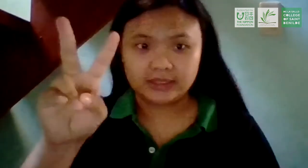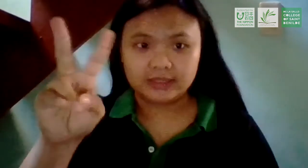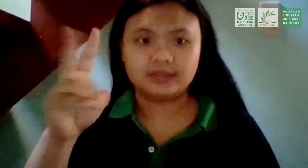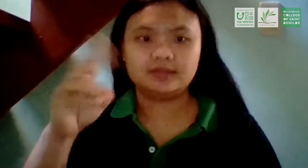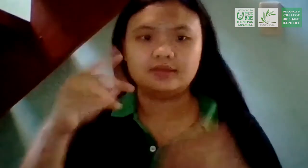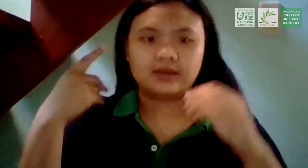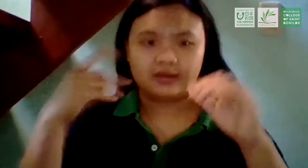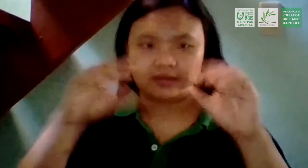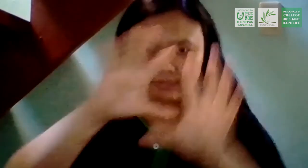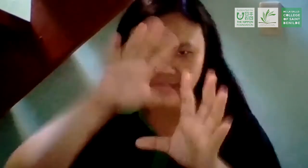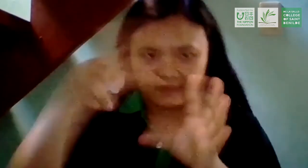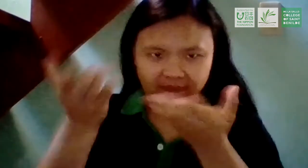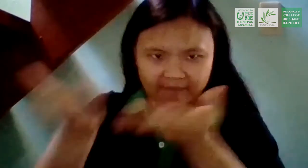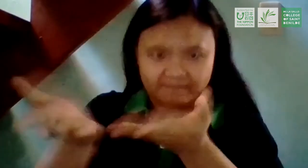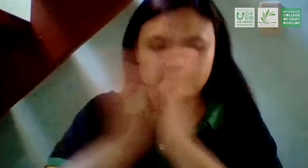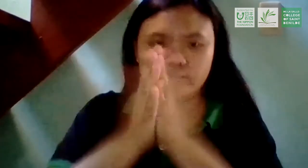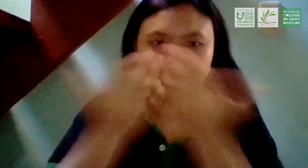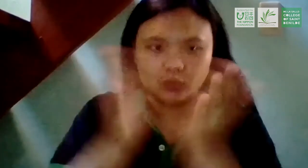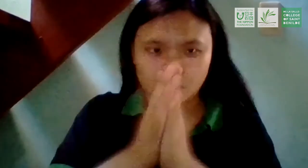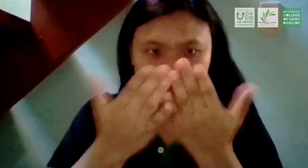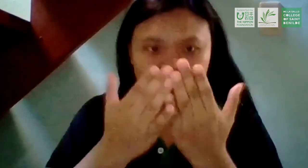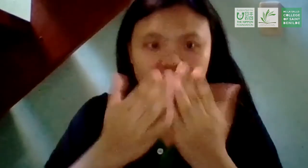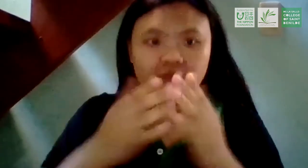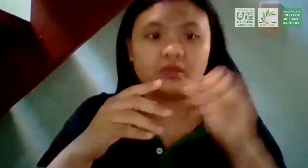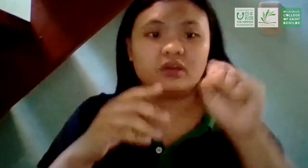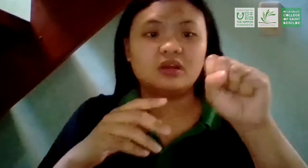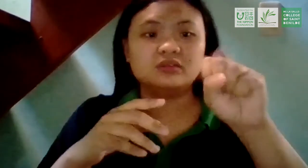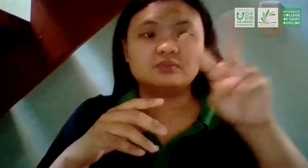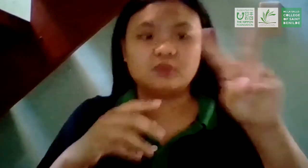I picked C because it's SOV.